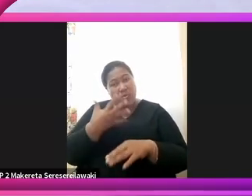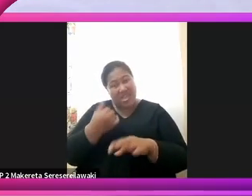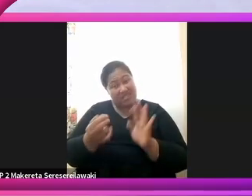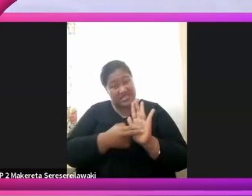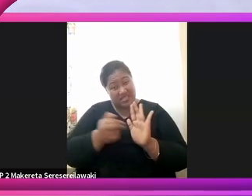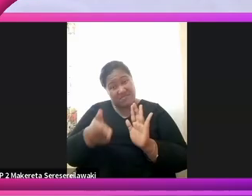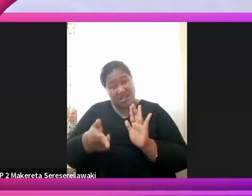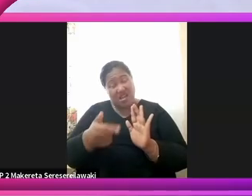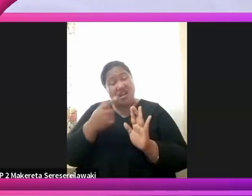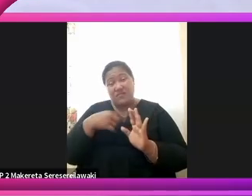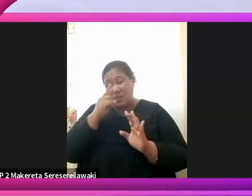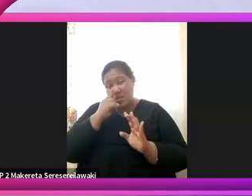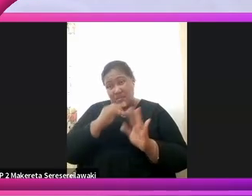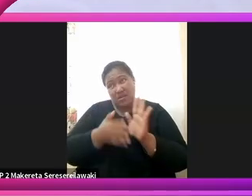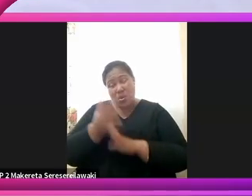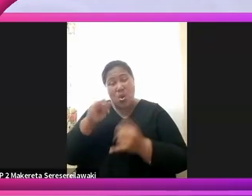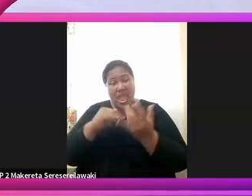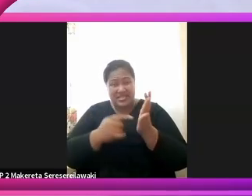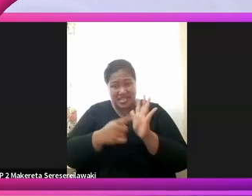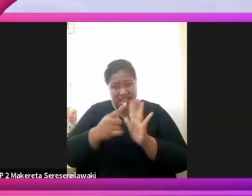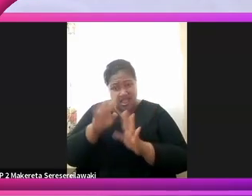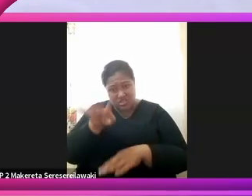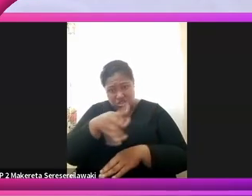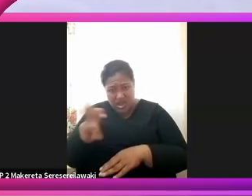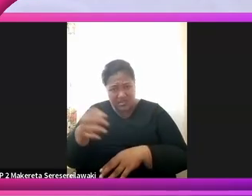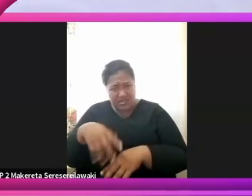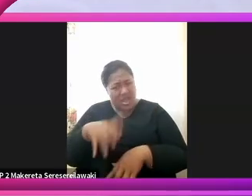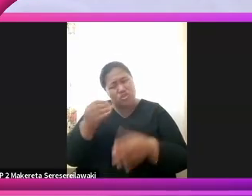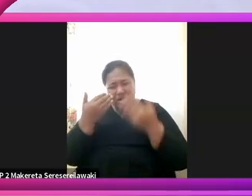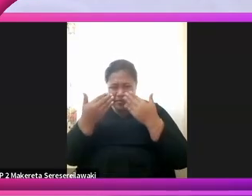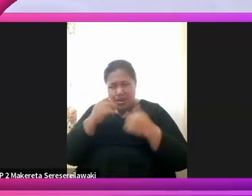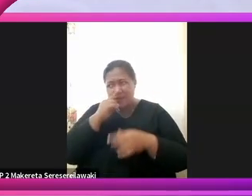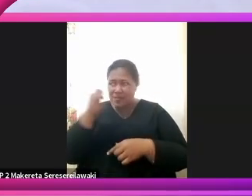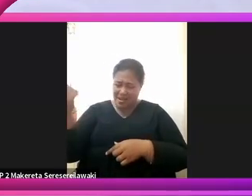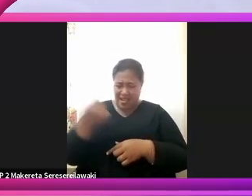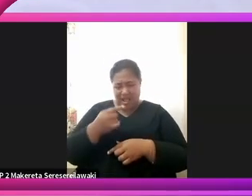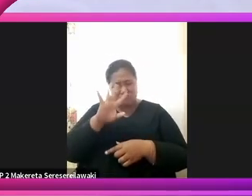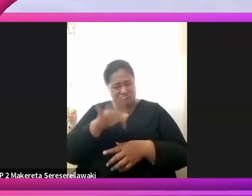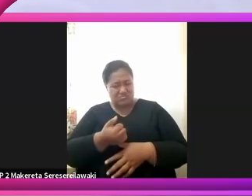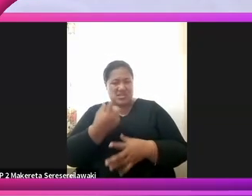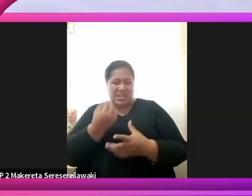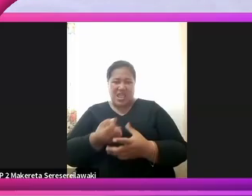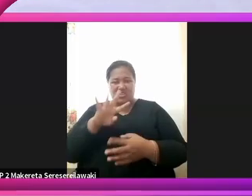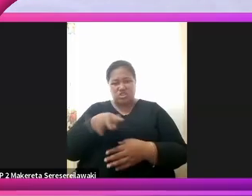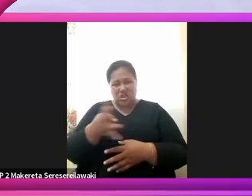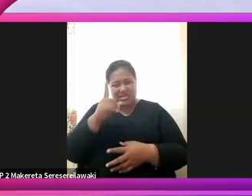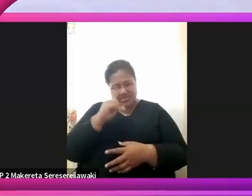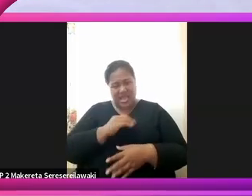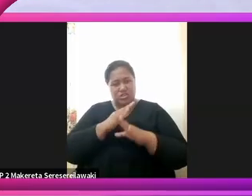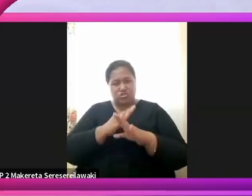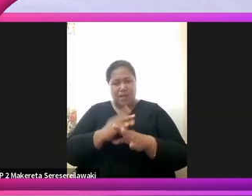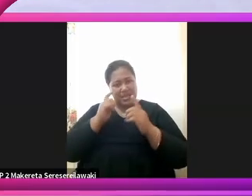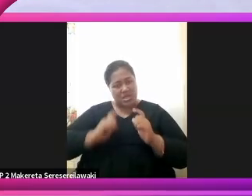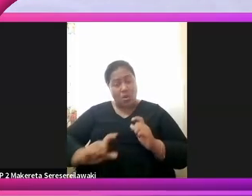associated with the people who go to STI clinic. We should appreciate that they come to the clinic, they get treated and can be prevented. But instead, the